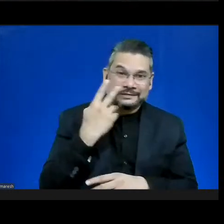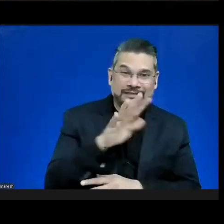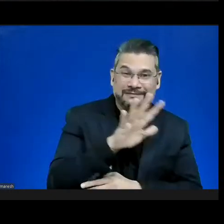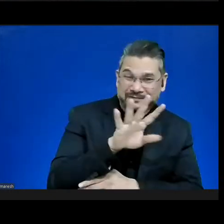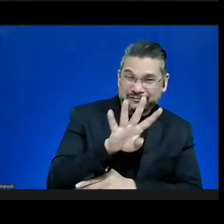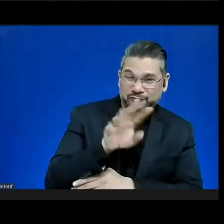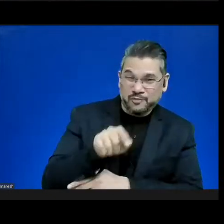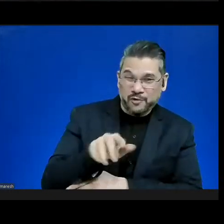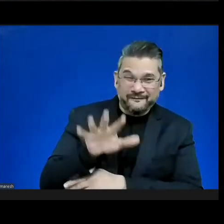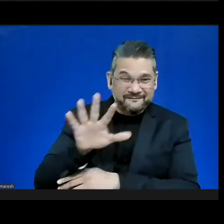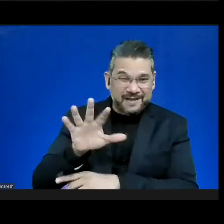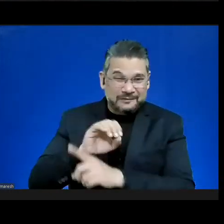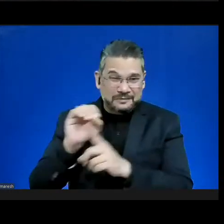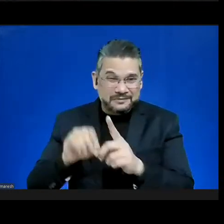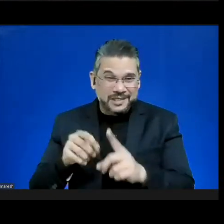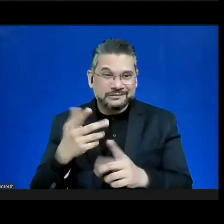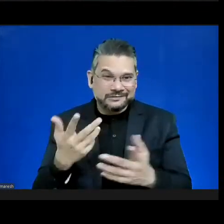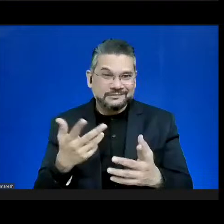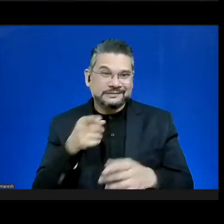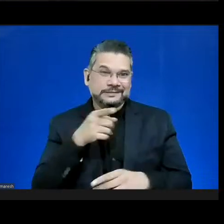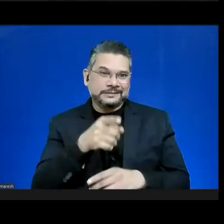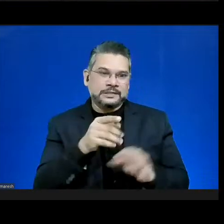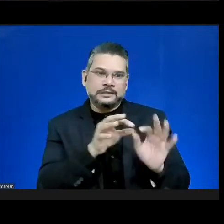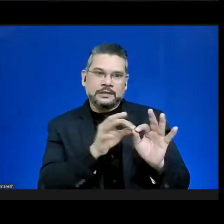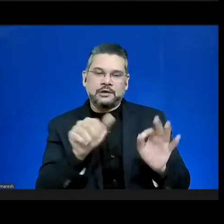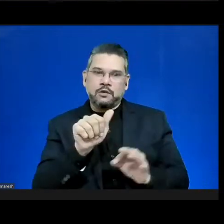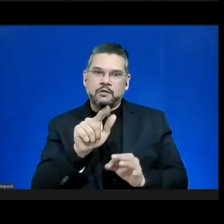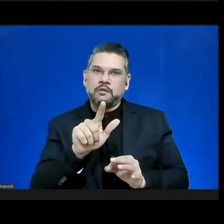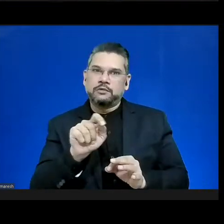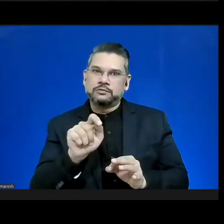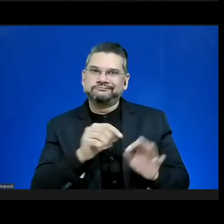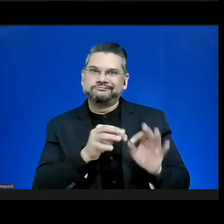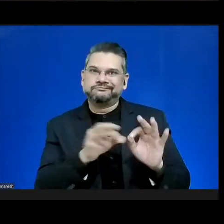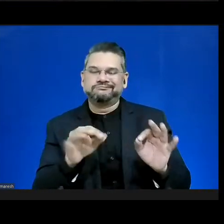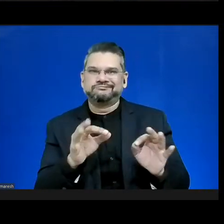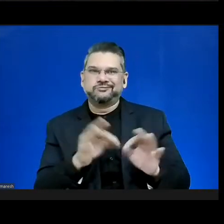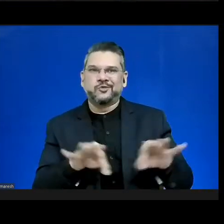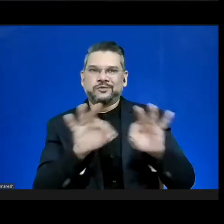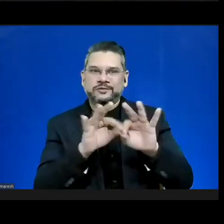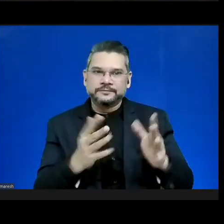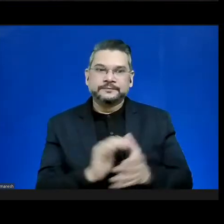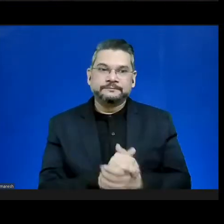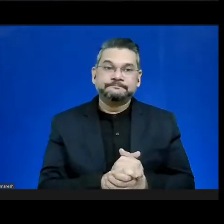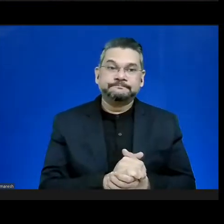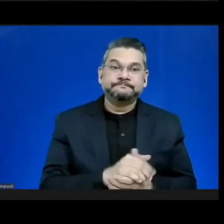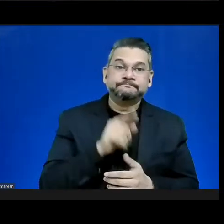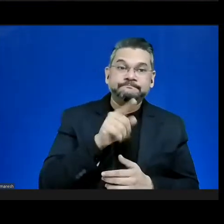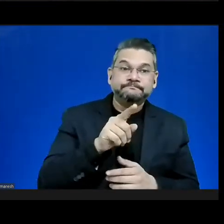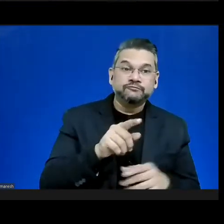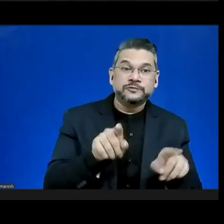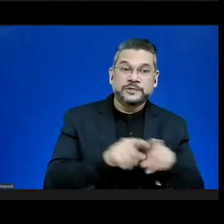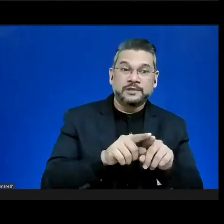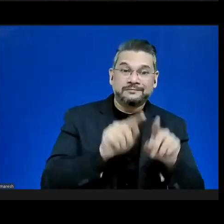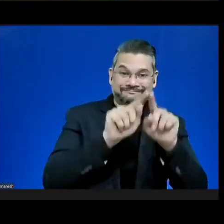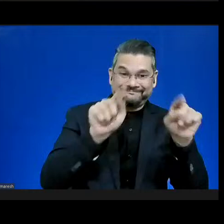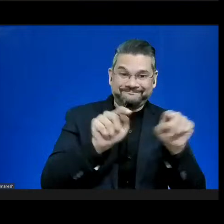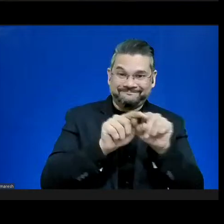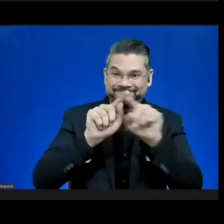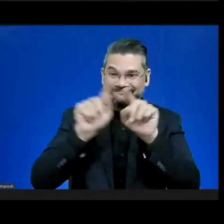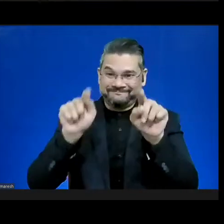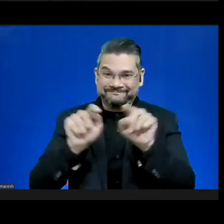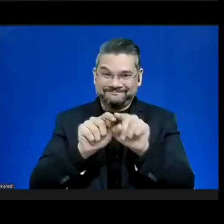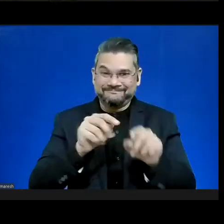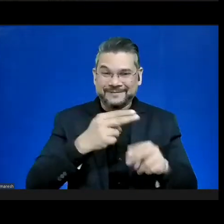uh, the relevance of the text. Then missing form input labels. So that's something of a very